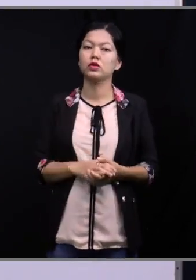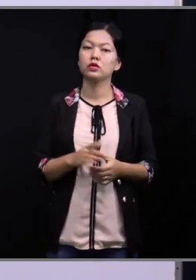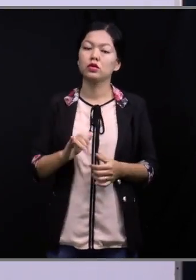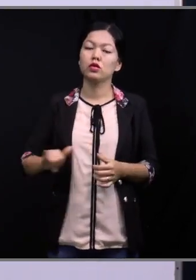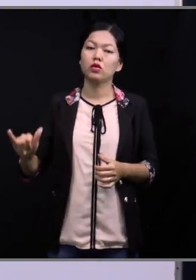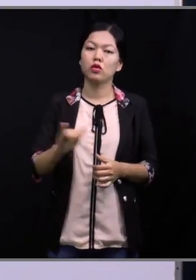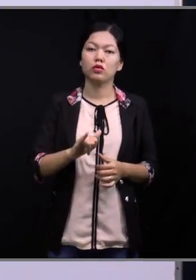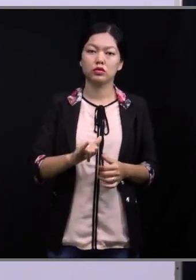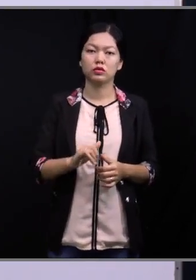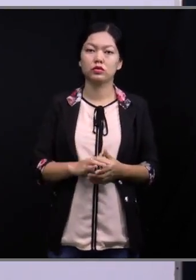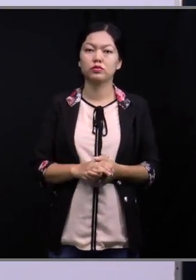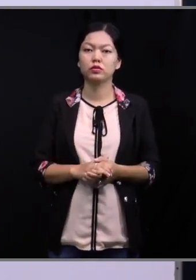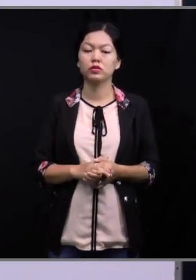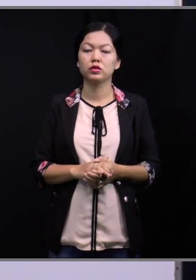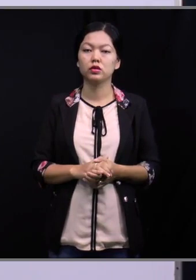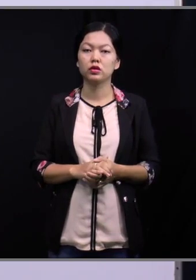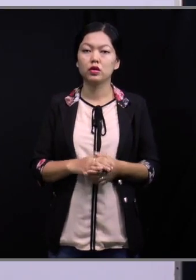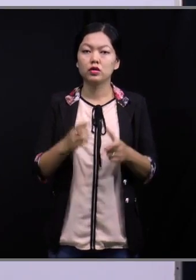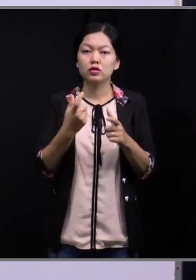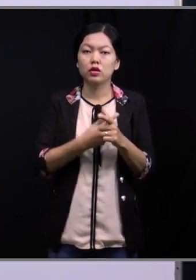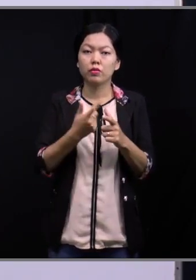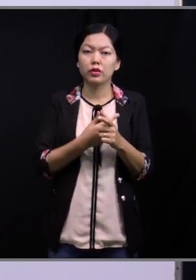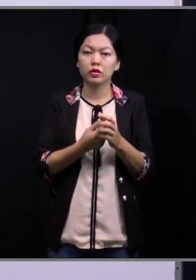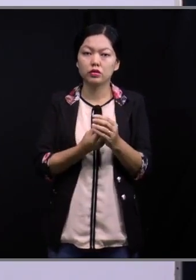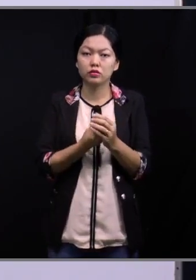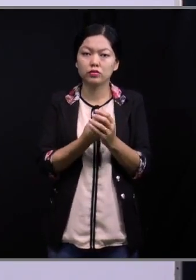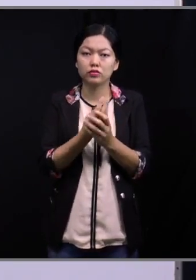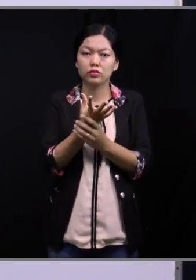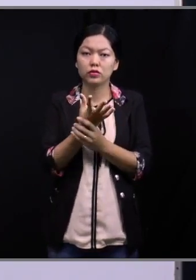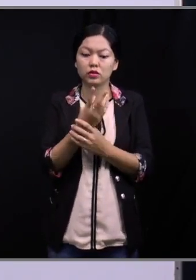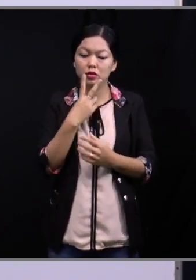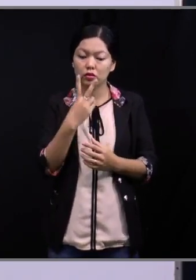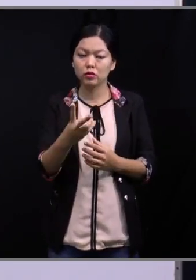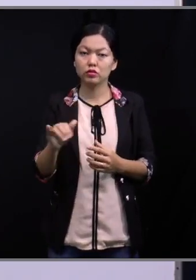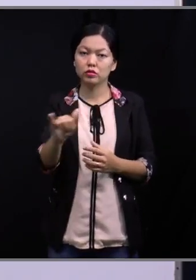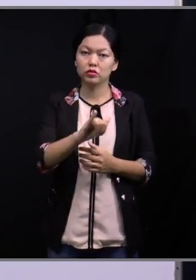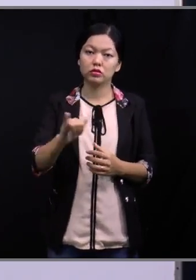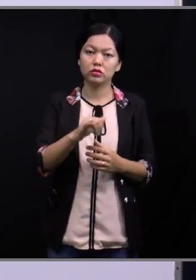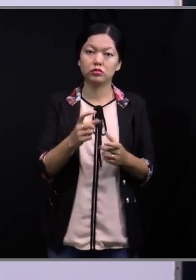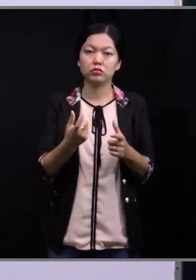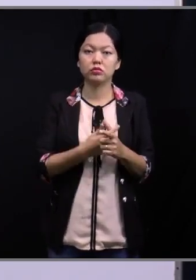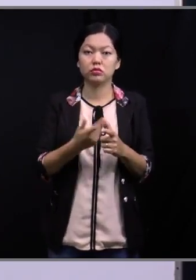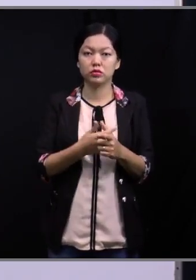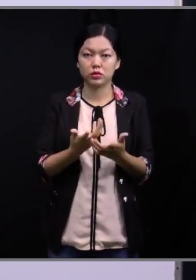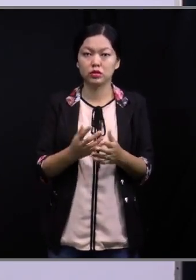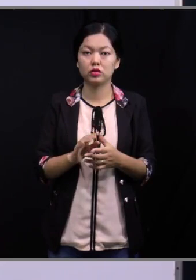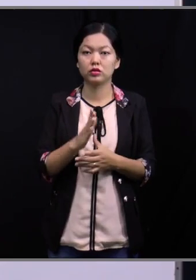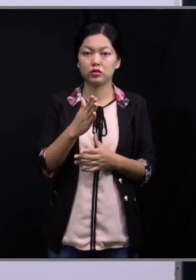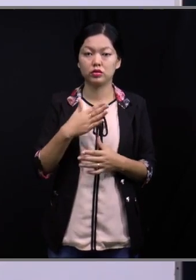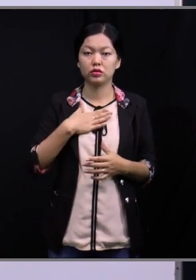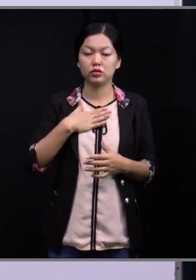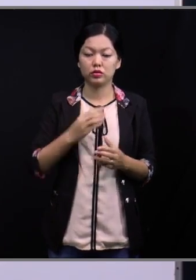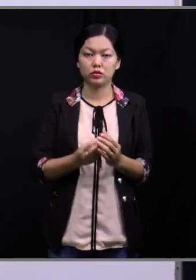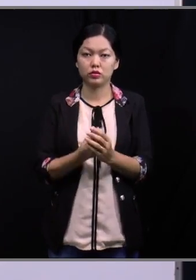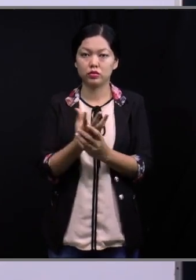So a potato plant will look like a potato plant only, not a brinjal plant. So also a lion will look like, the members of lion will